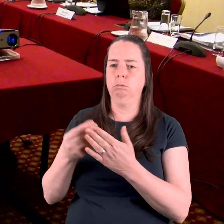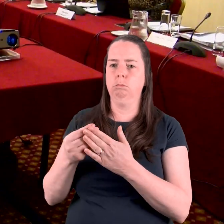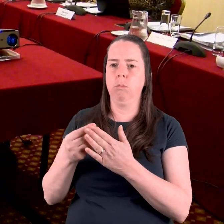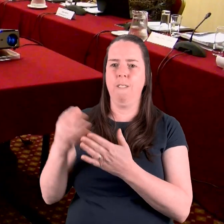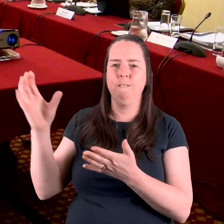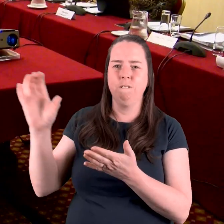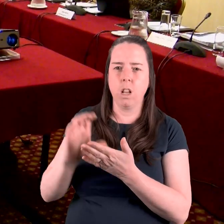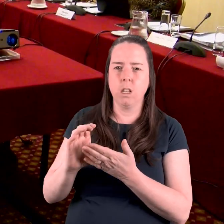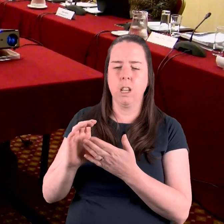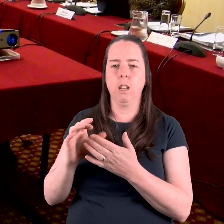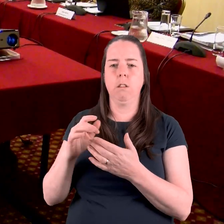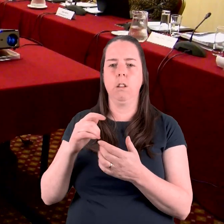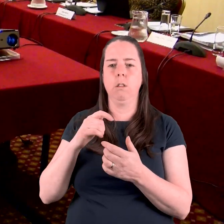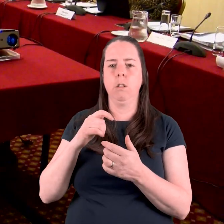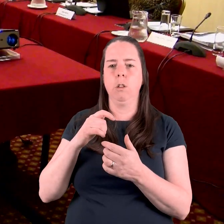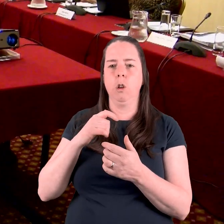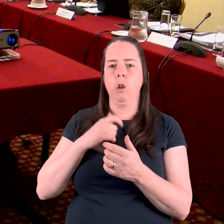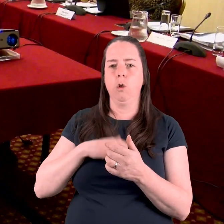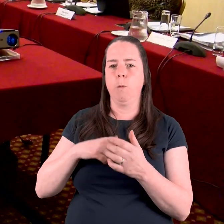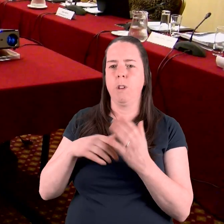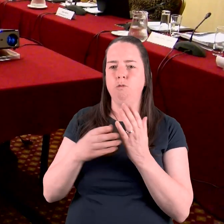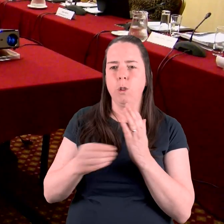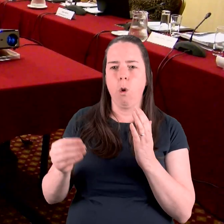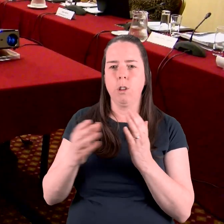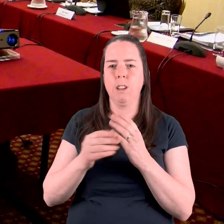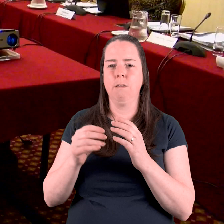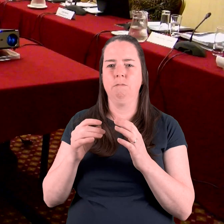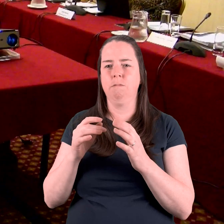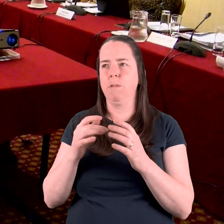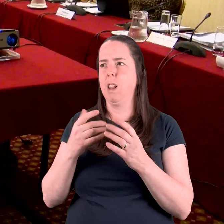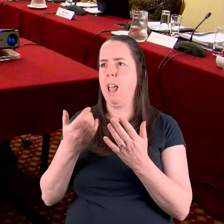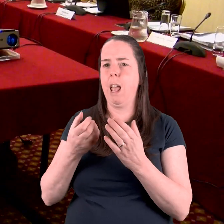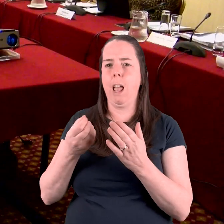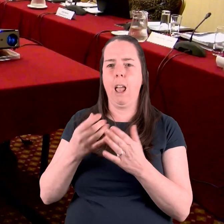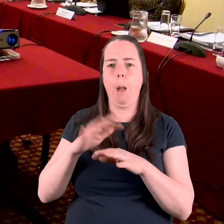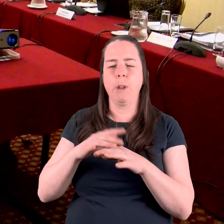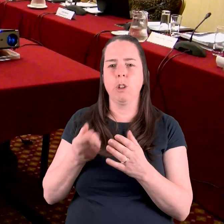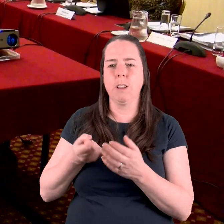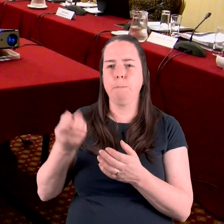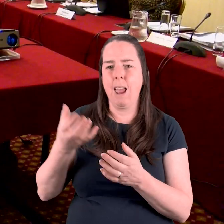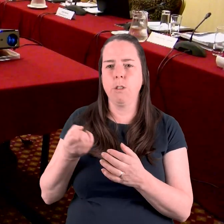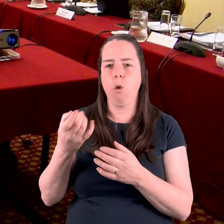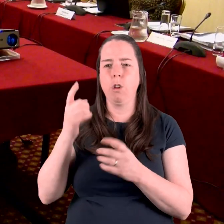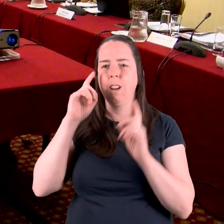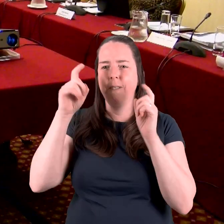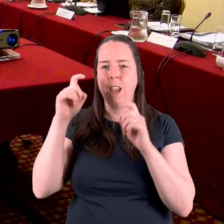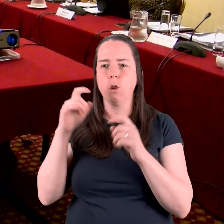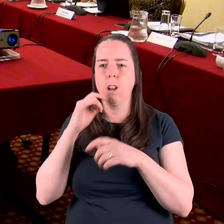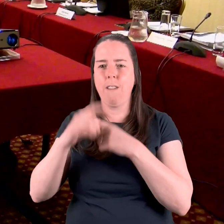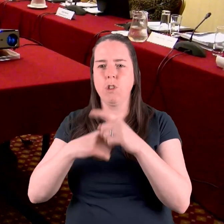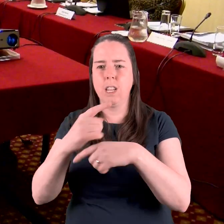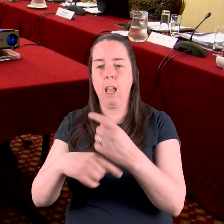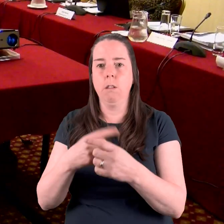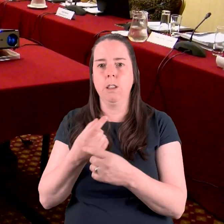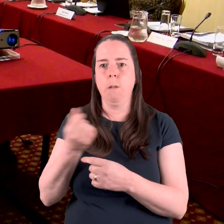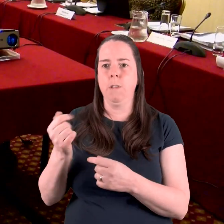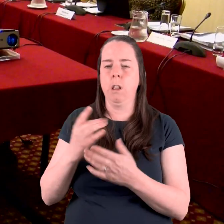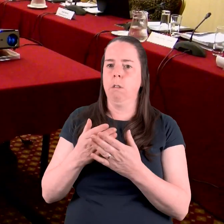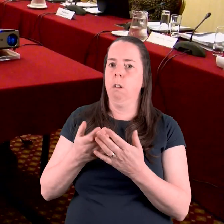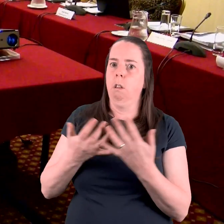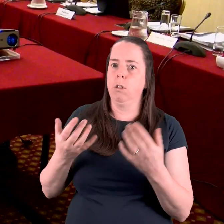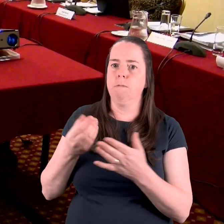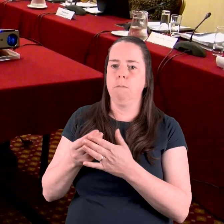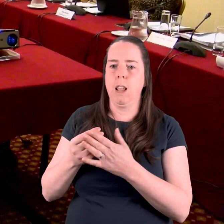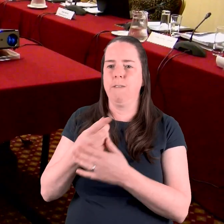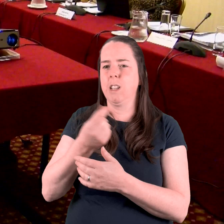terms of how much, in terms of funding and human resource and everything you want to spend on innovation every year, because you know, some of